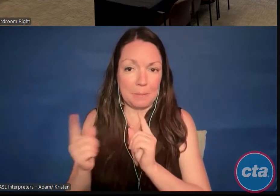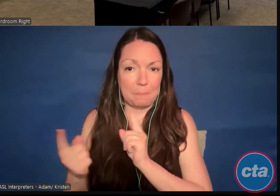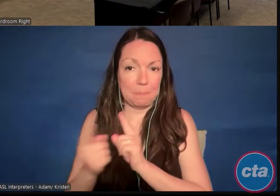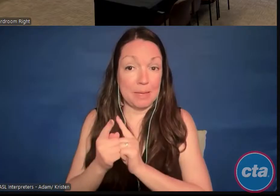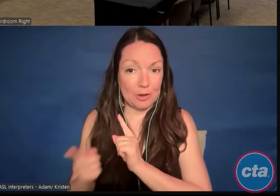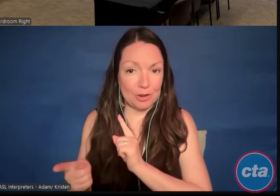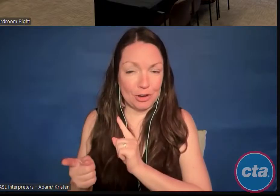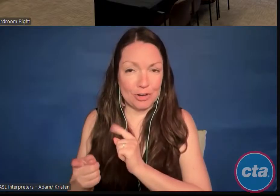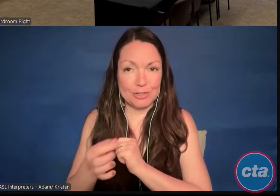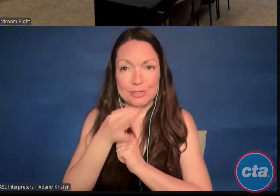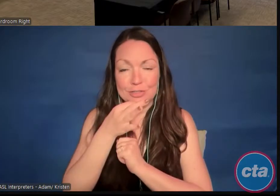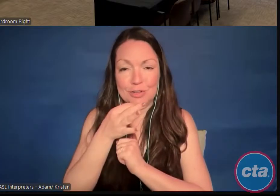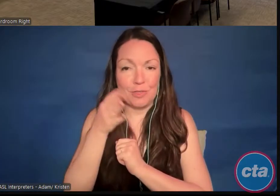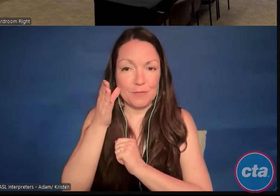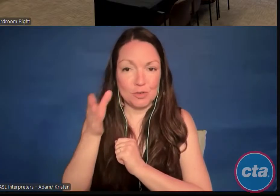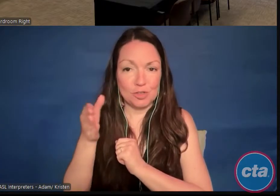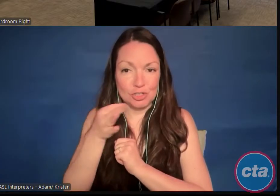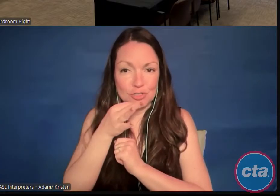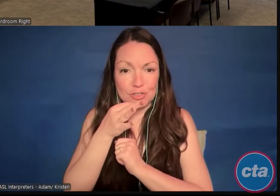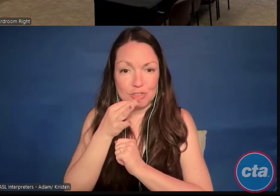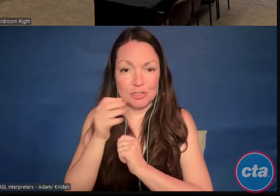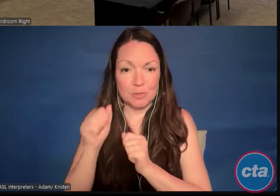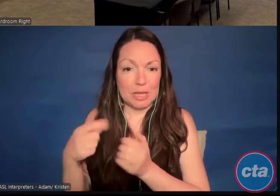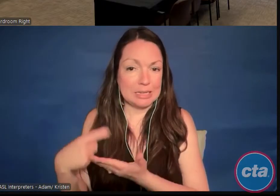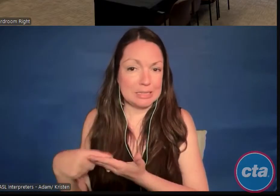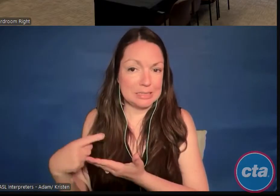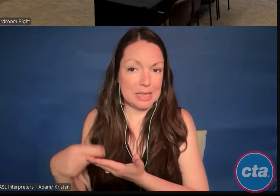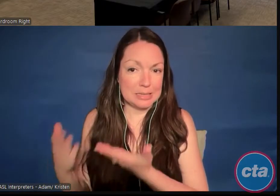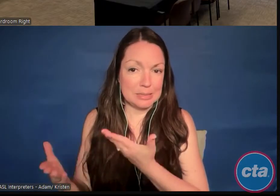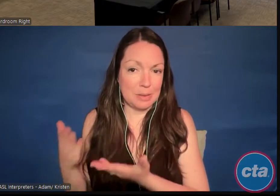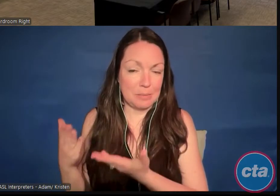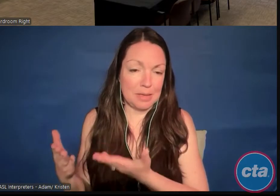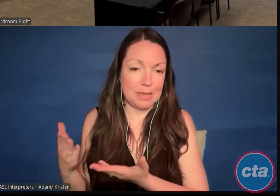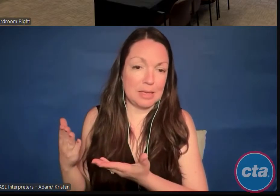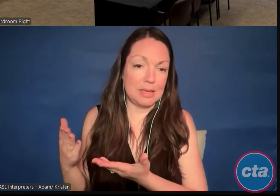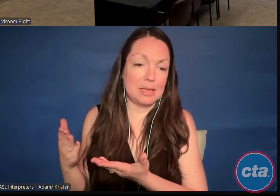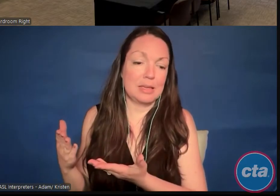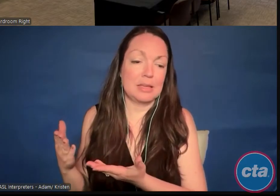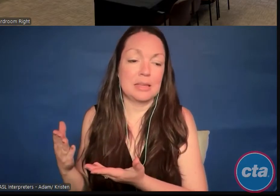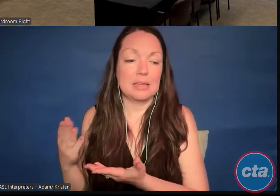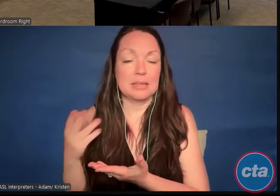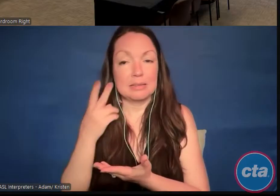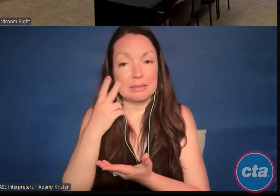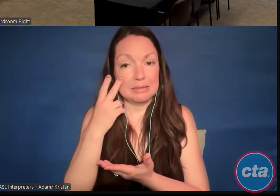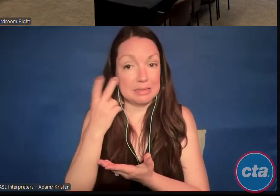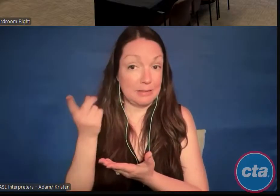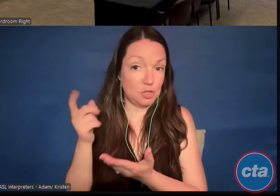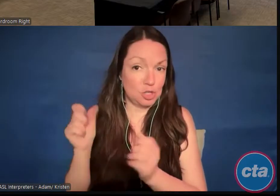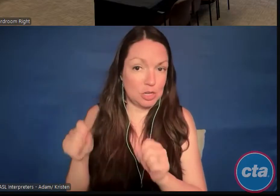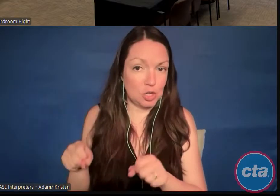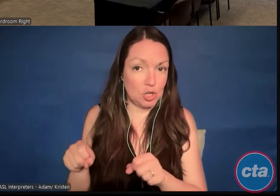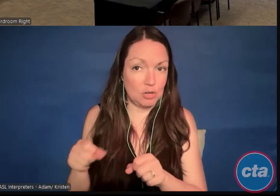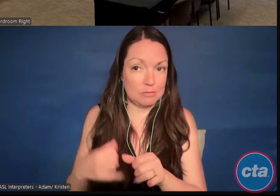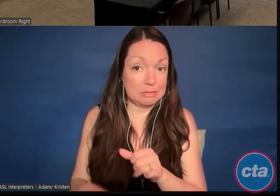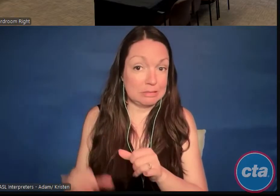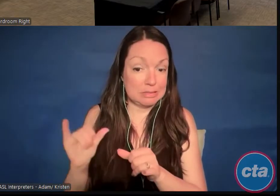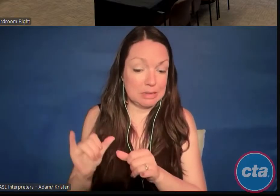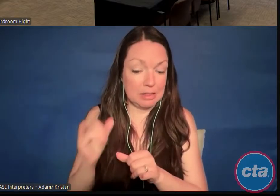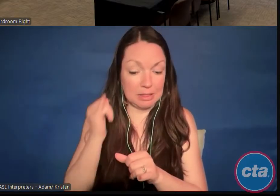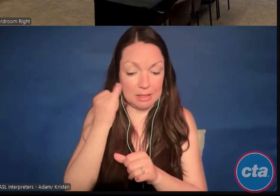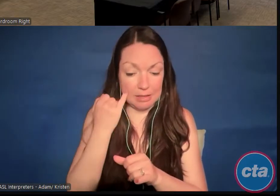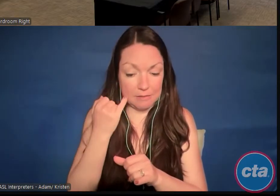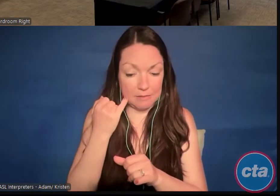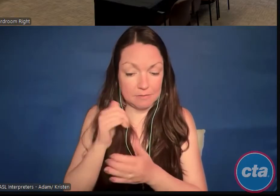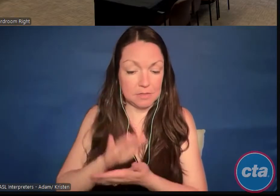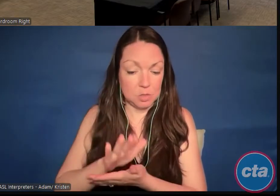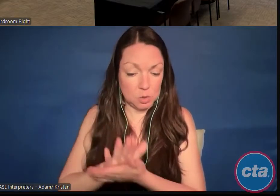future. I don't know, maybe we can discuss seeing if she can if school